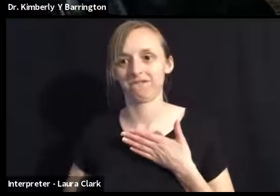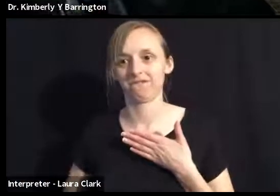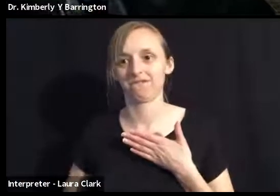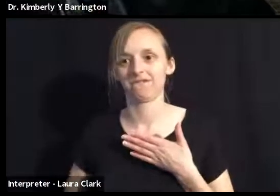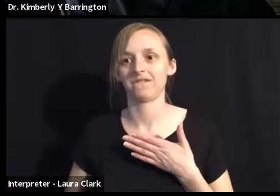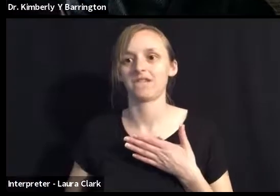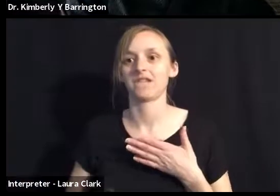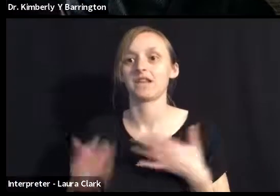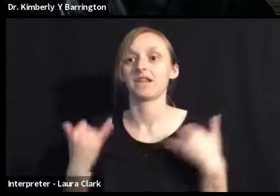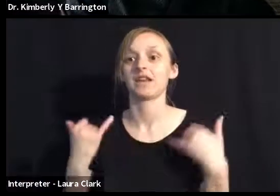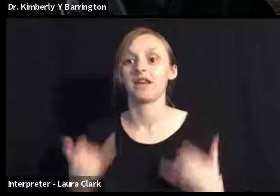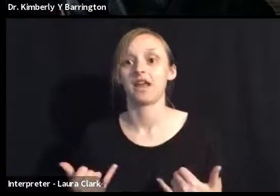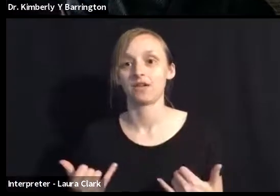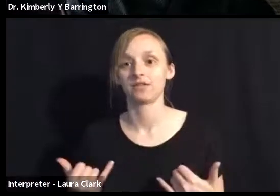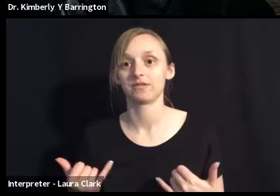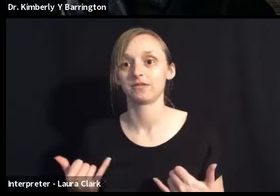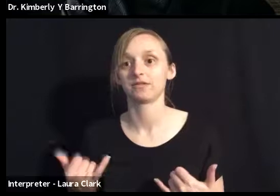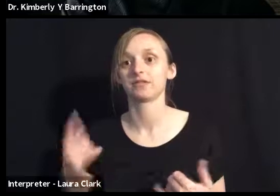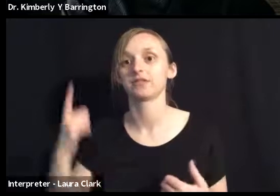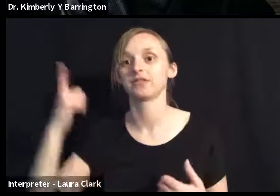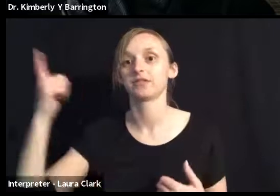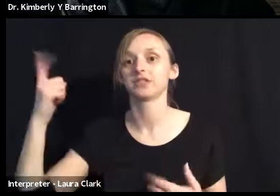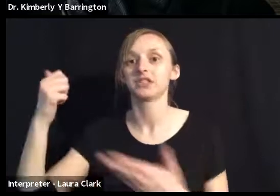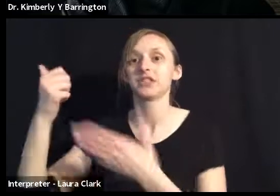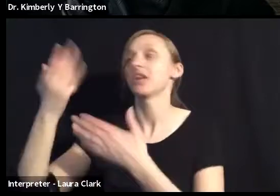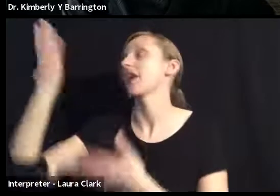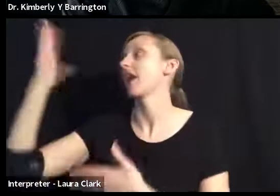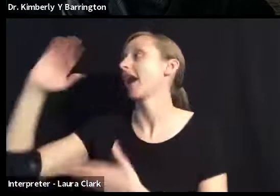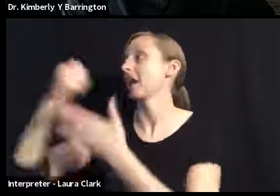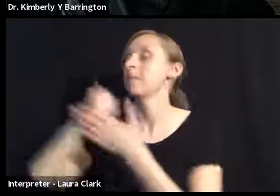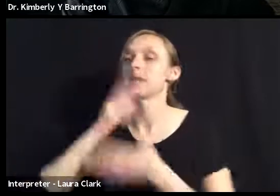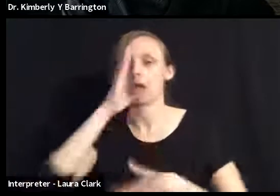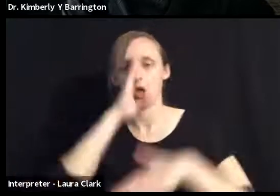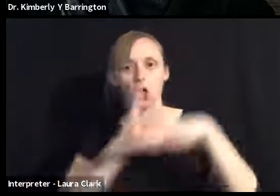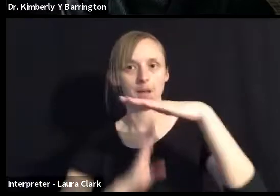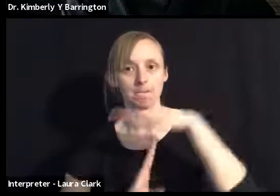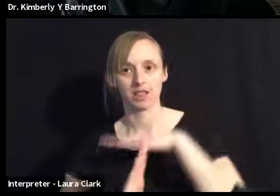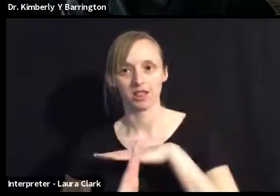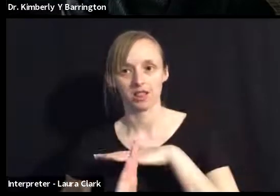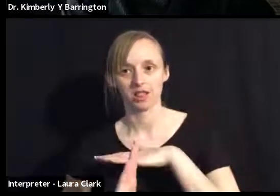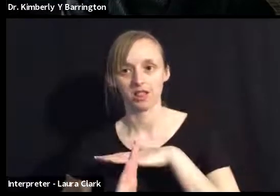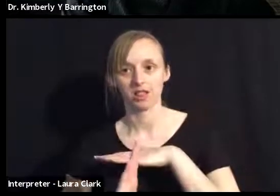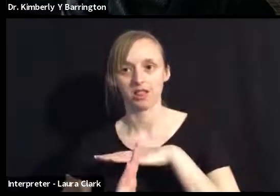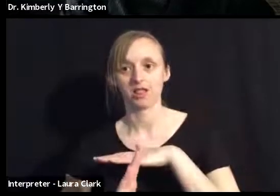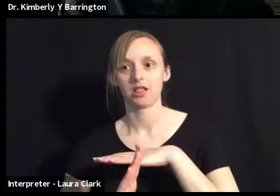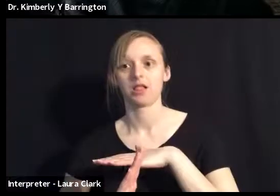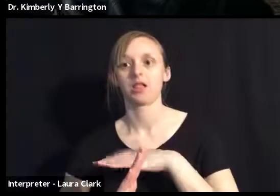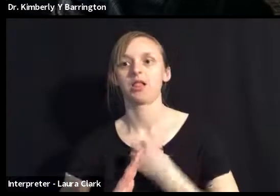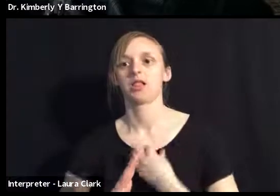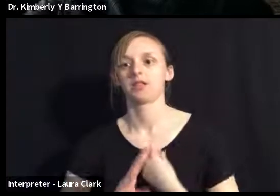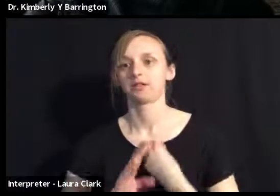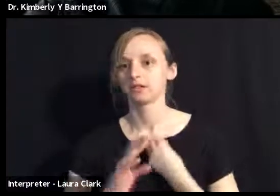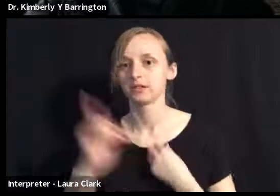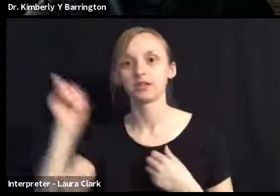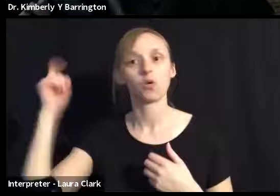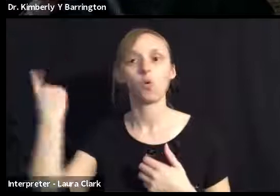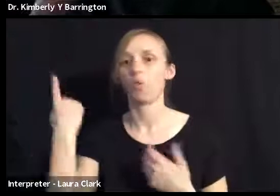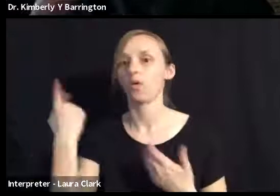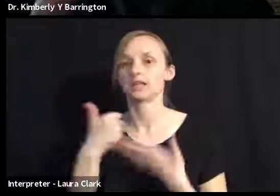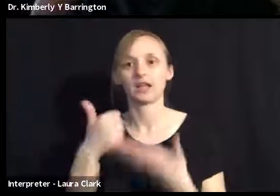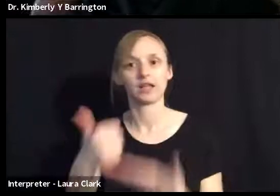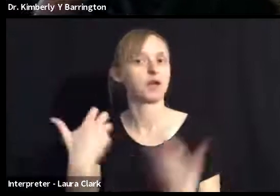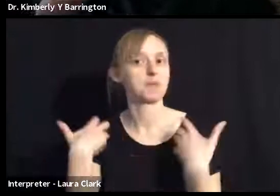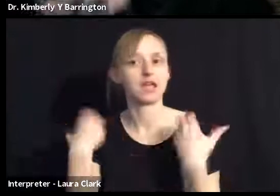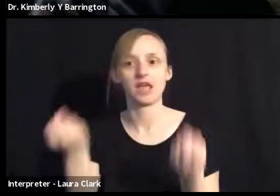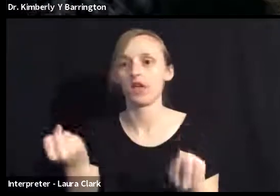me now is the God of humility. So that's what it is. He is the healer. All these